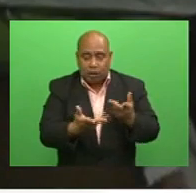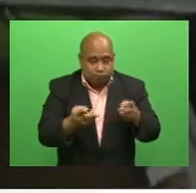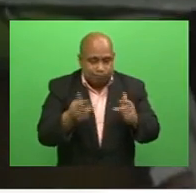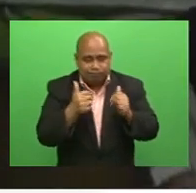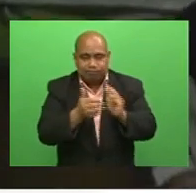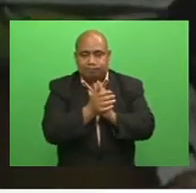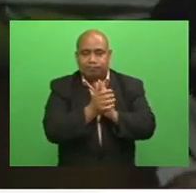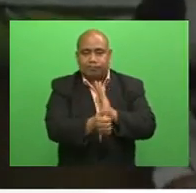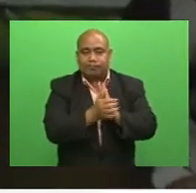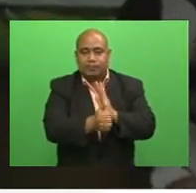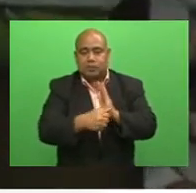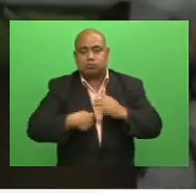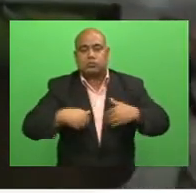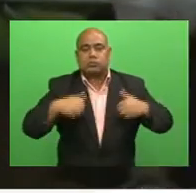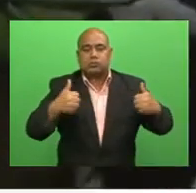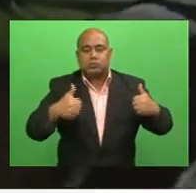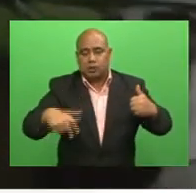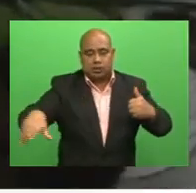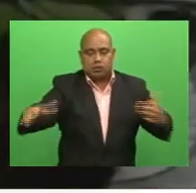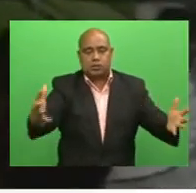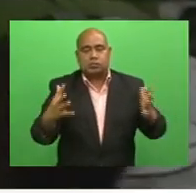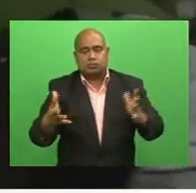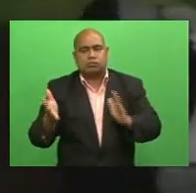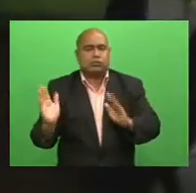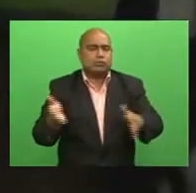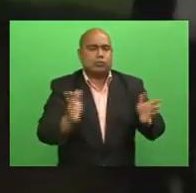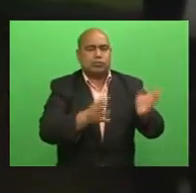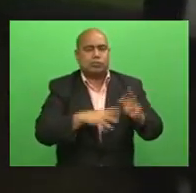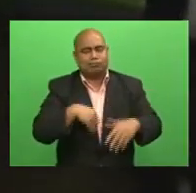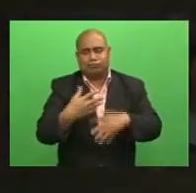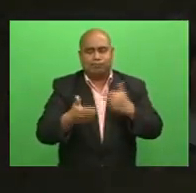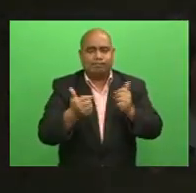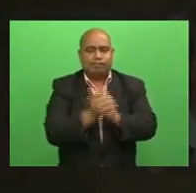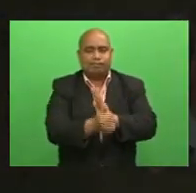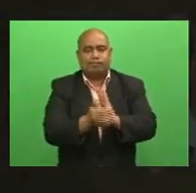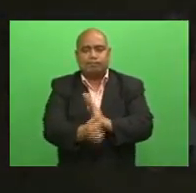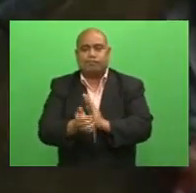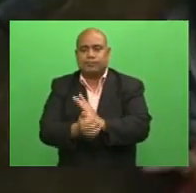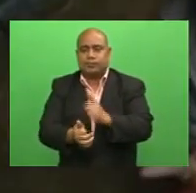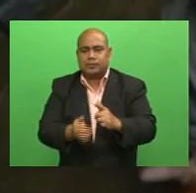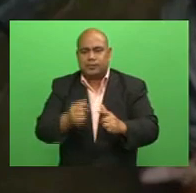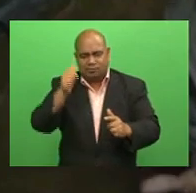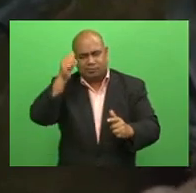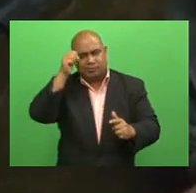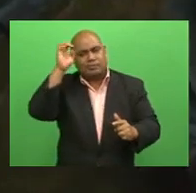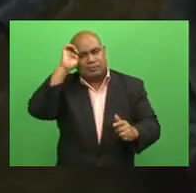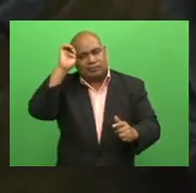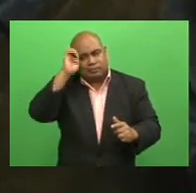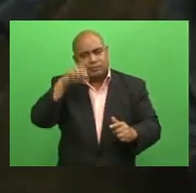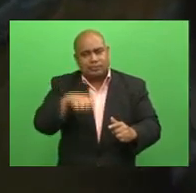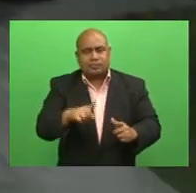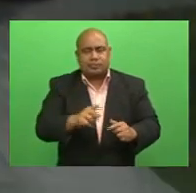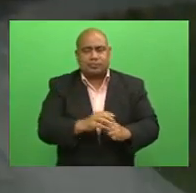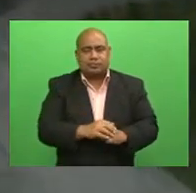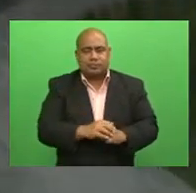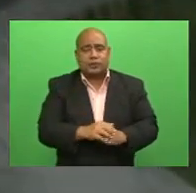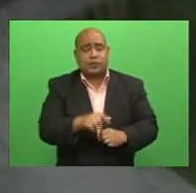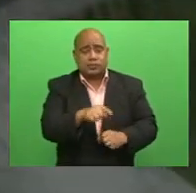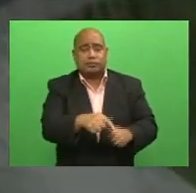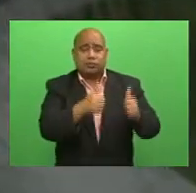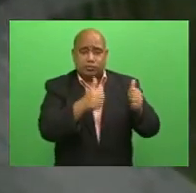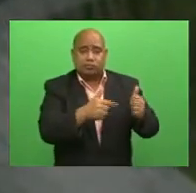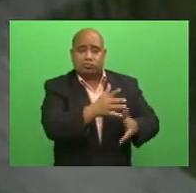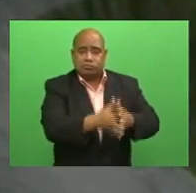Fiji, and what we expect is to turn those good stories